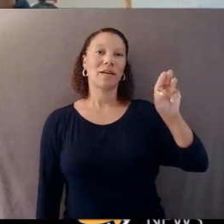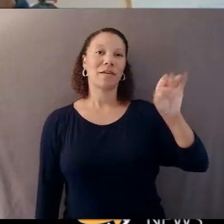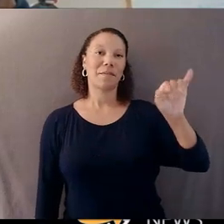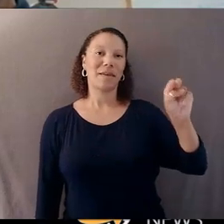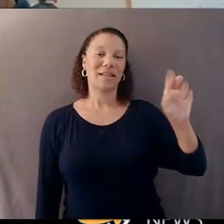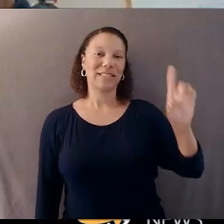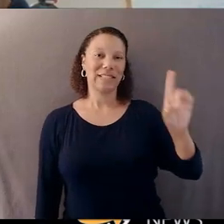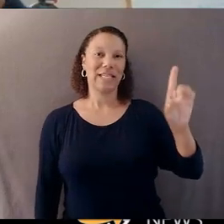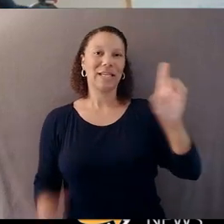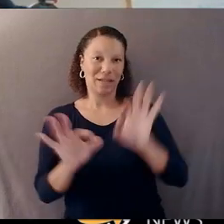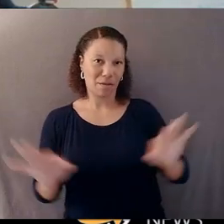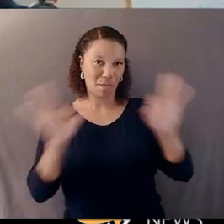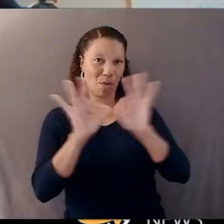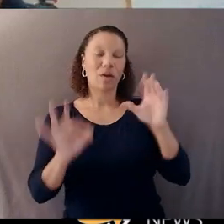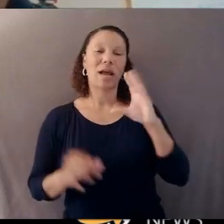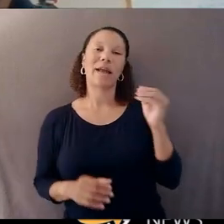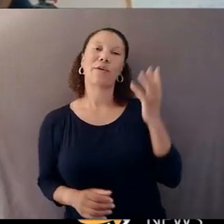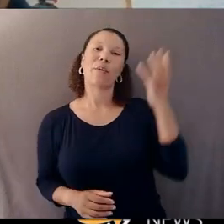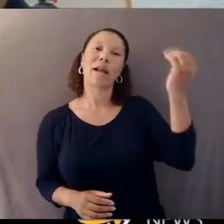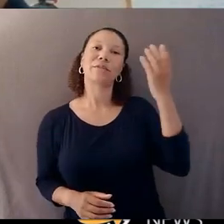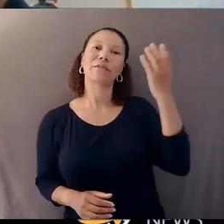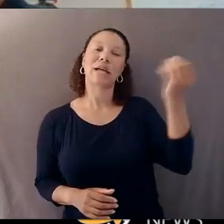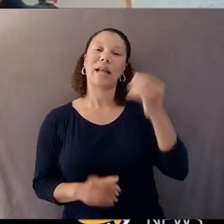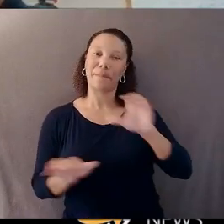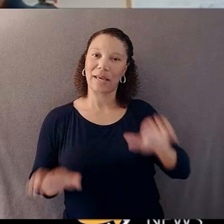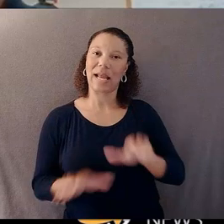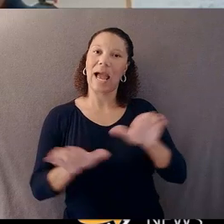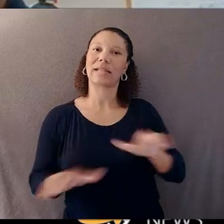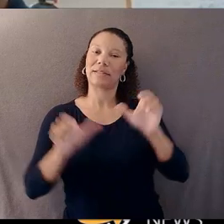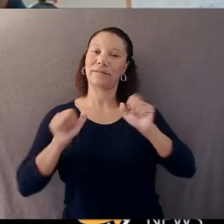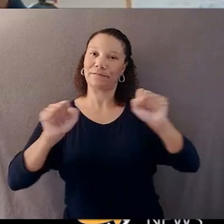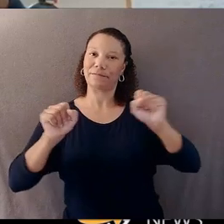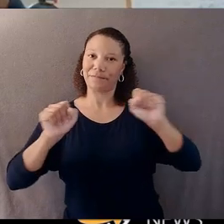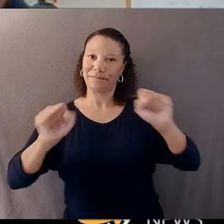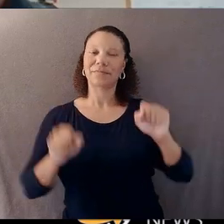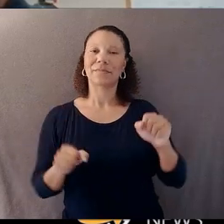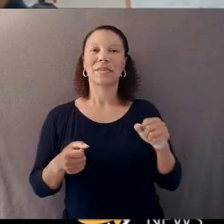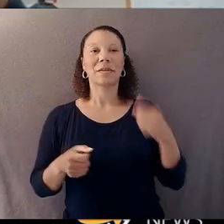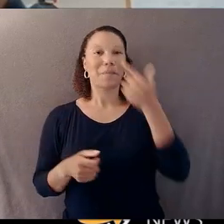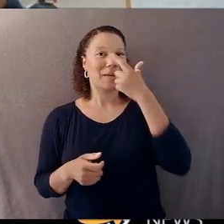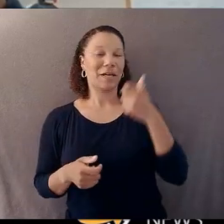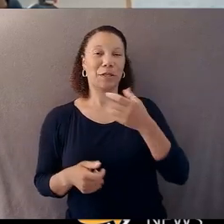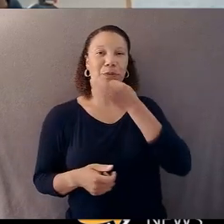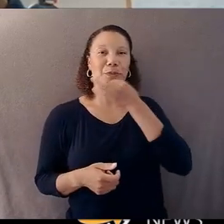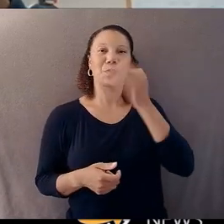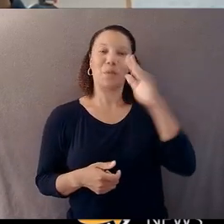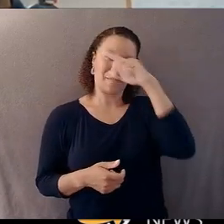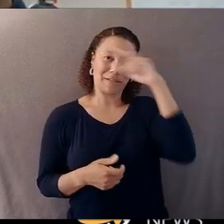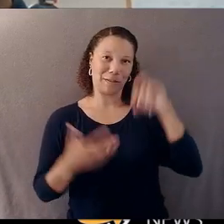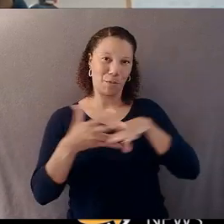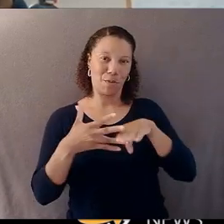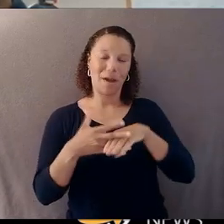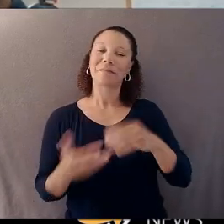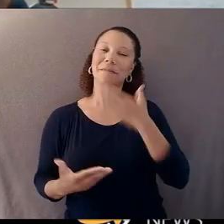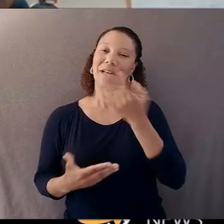and getting outside and staying active as we move into summer break. So Monica, thank you for